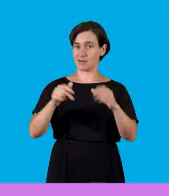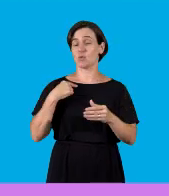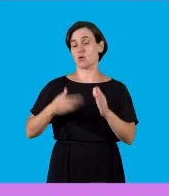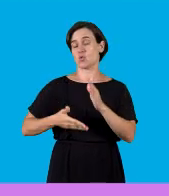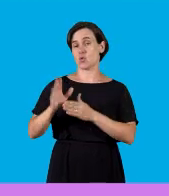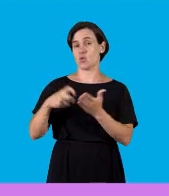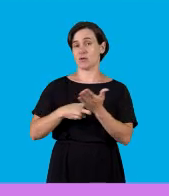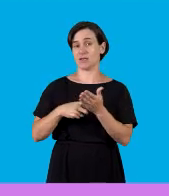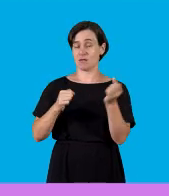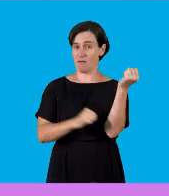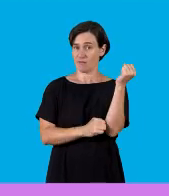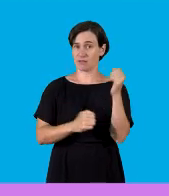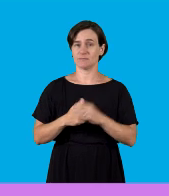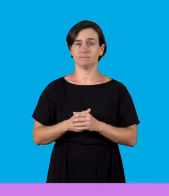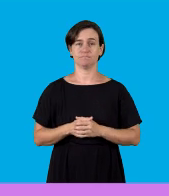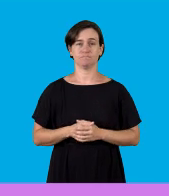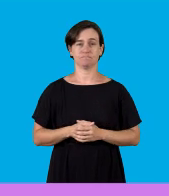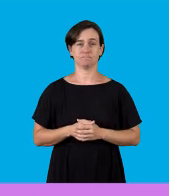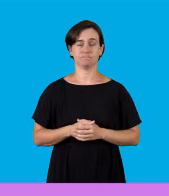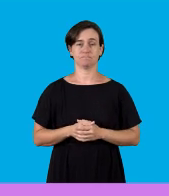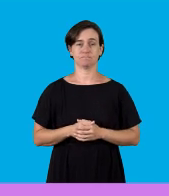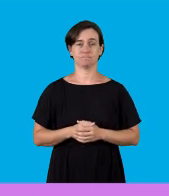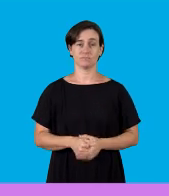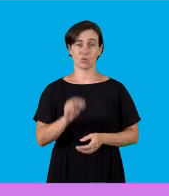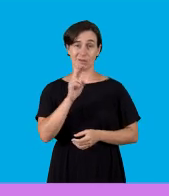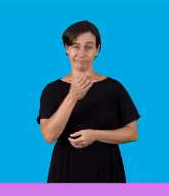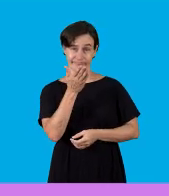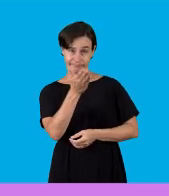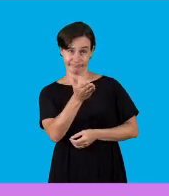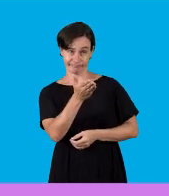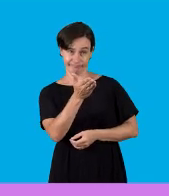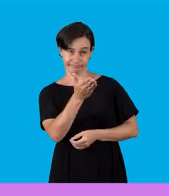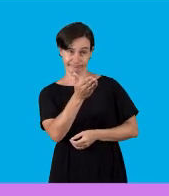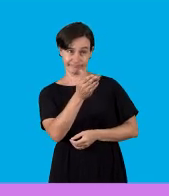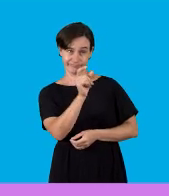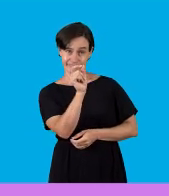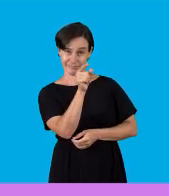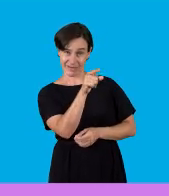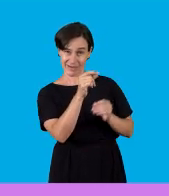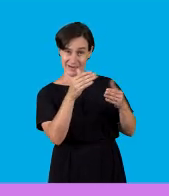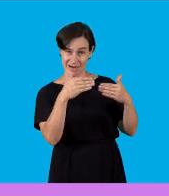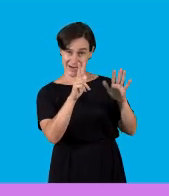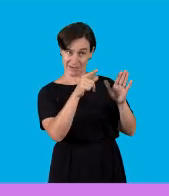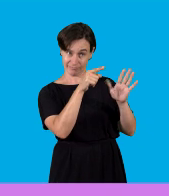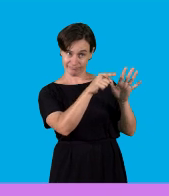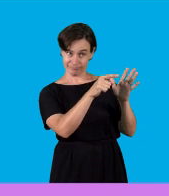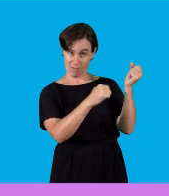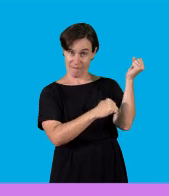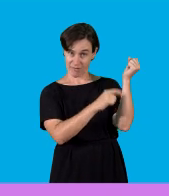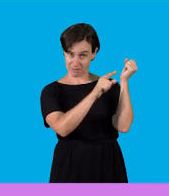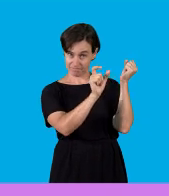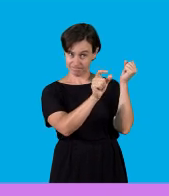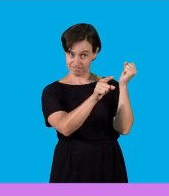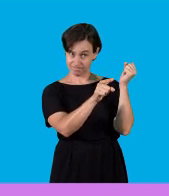ticket office. So let's try and locate the ticket office. So here is our ticket office that is closer to gate 8. Then you want